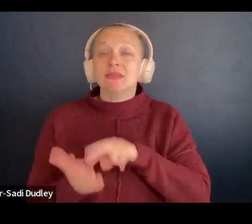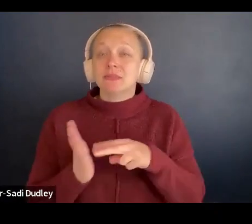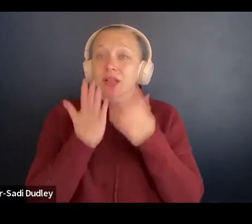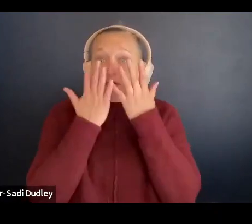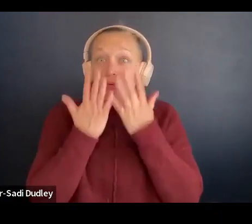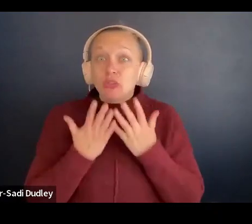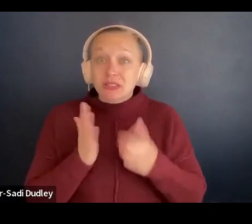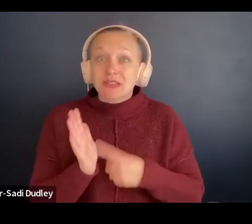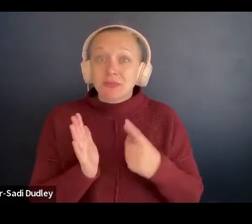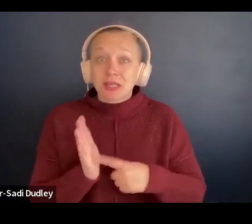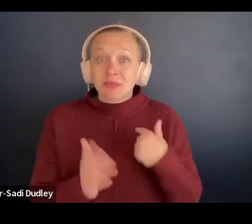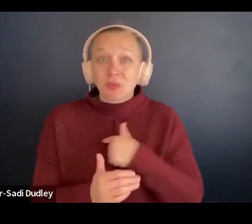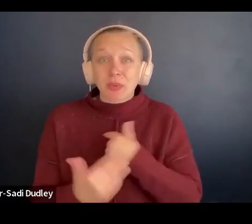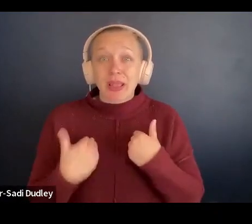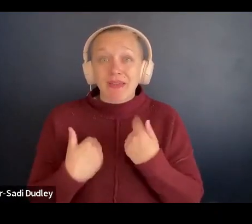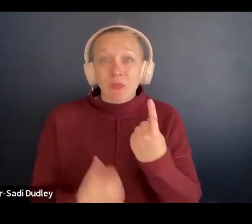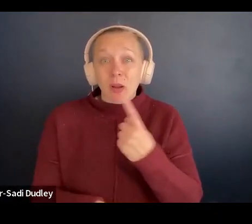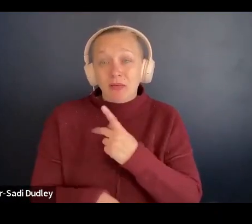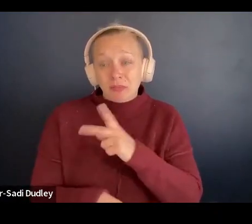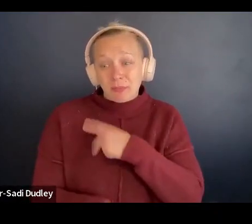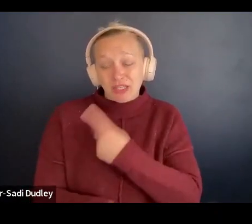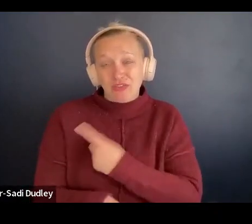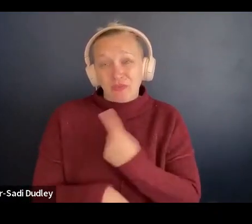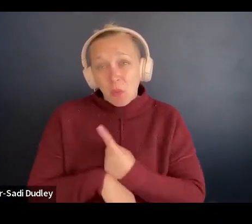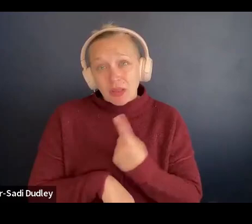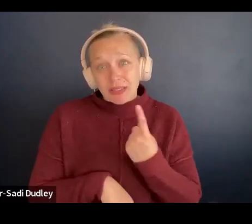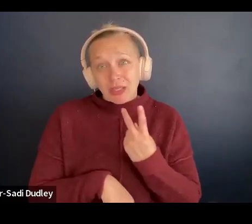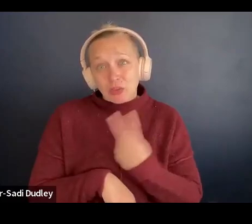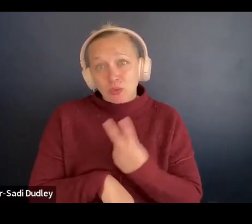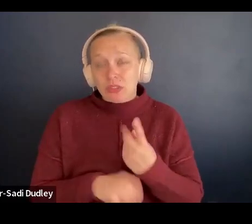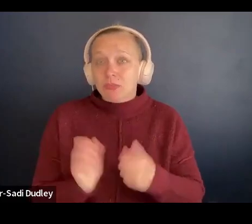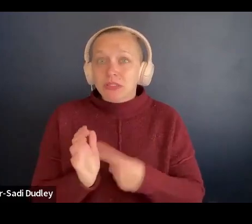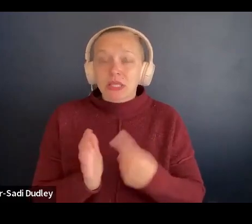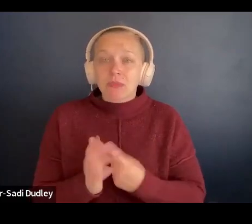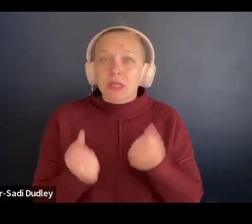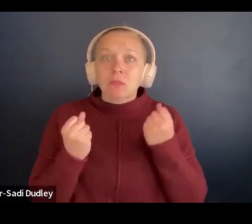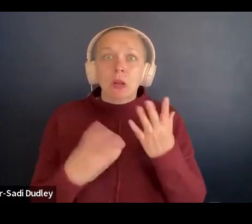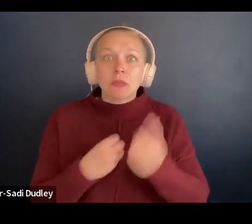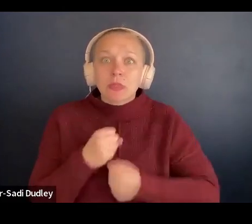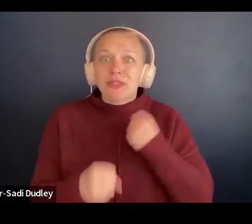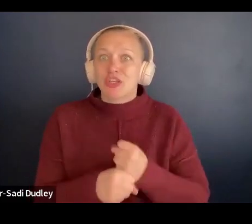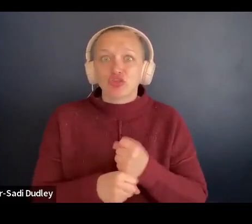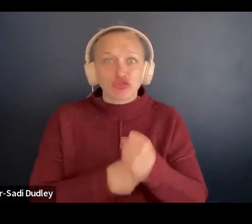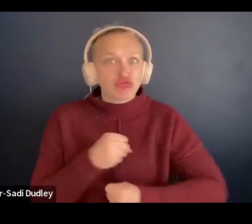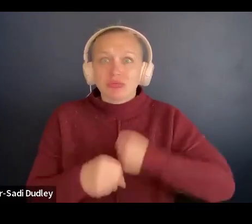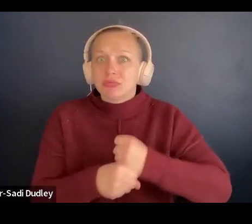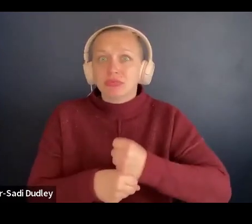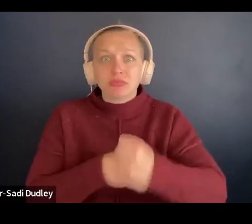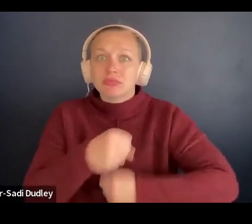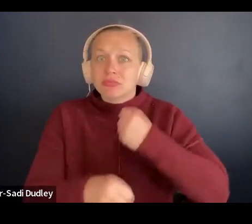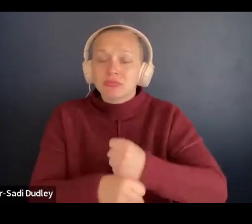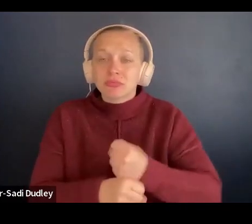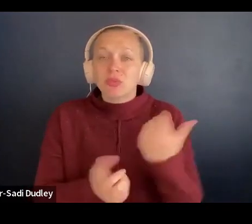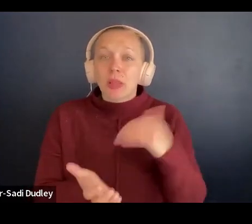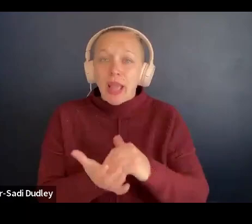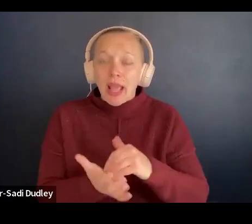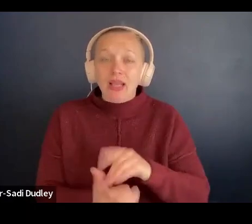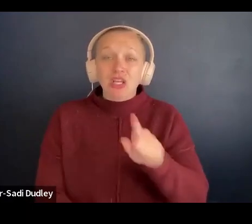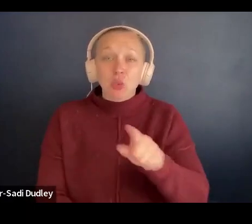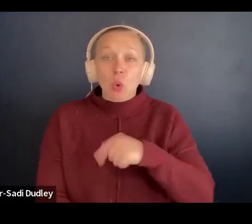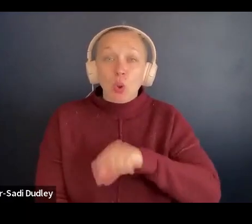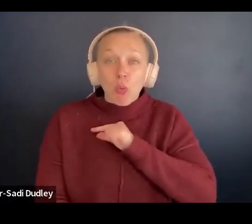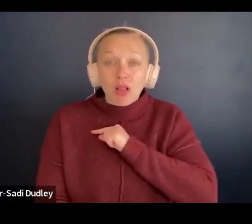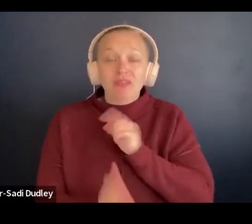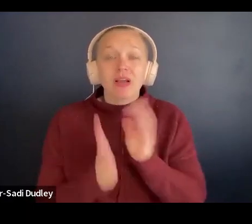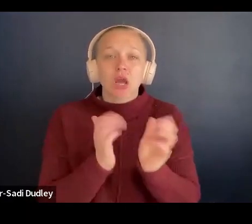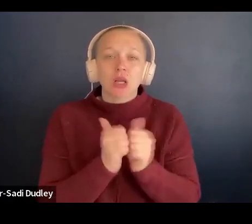unfortunately, sometimes we only get a patient for a day or two, but sometimes we get them for years. So as soon as you qualify, talk to a hospice professional.